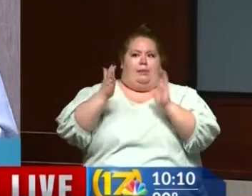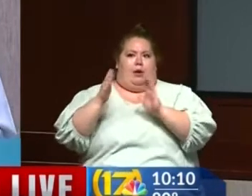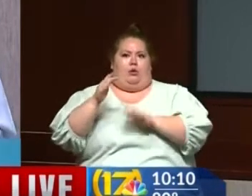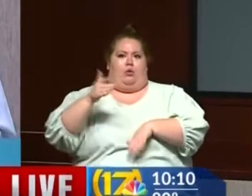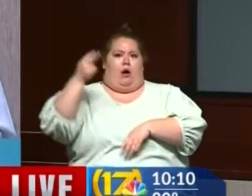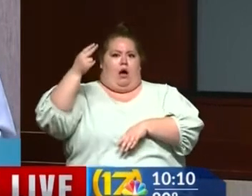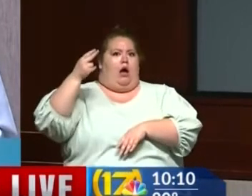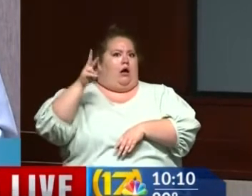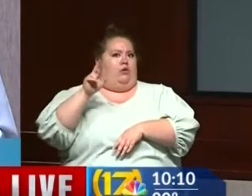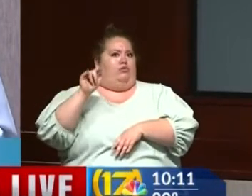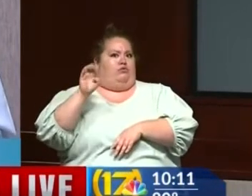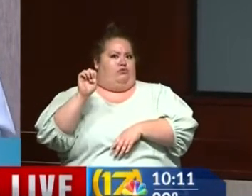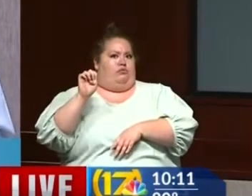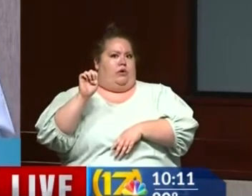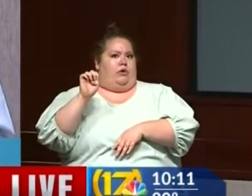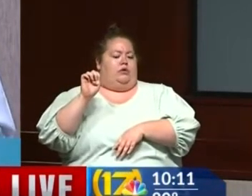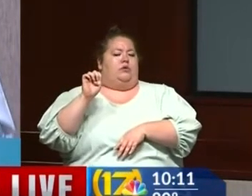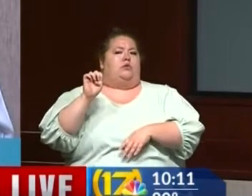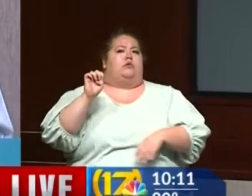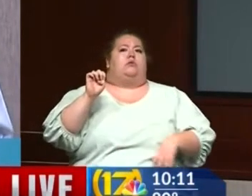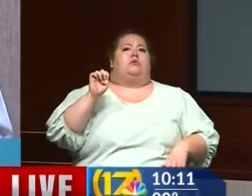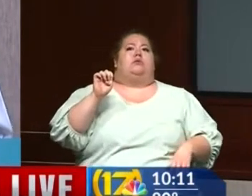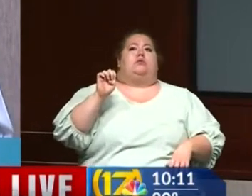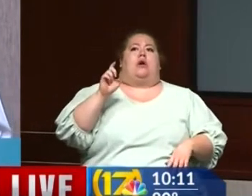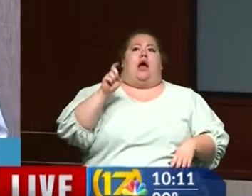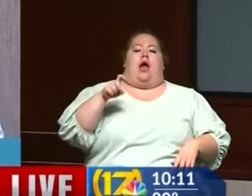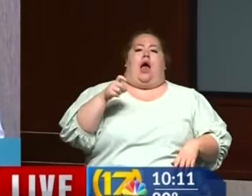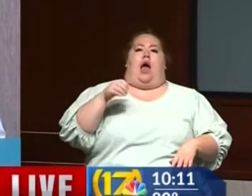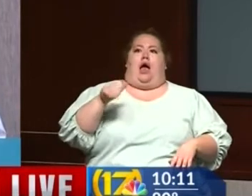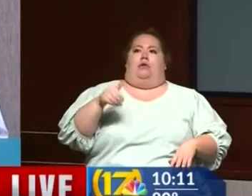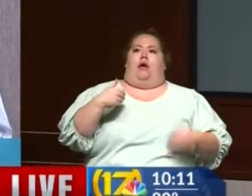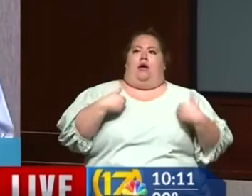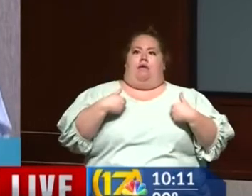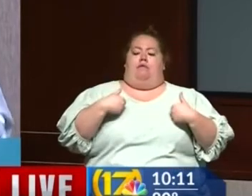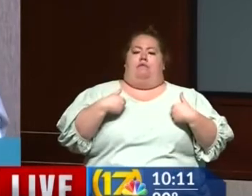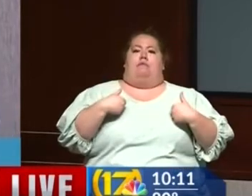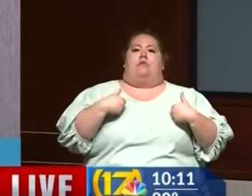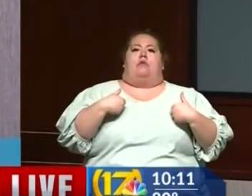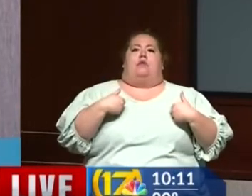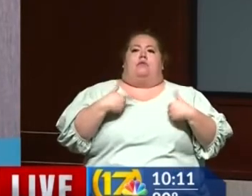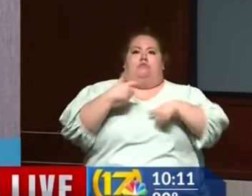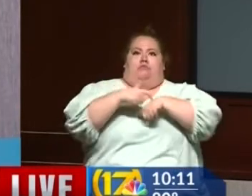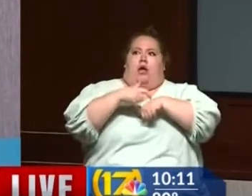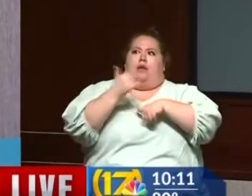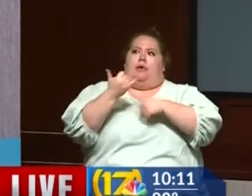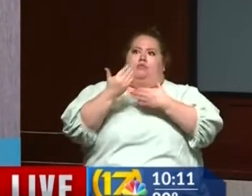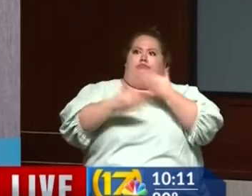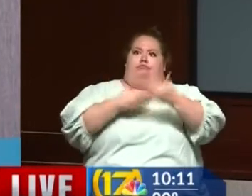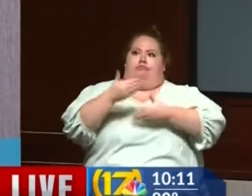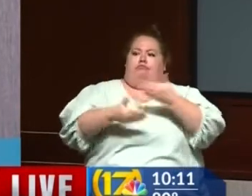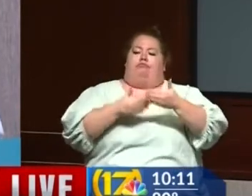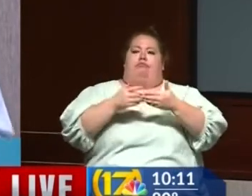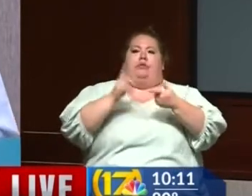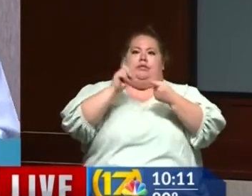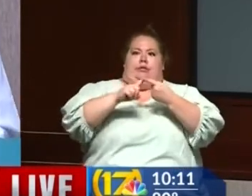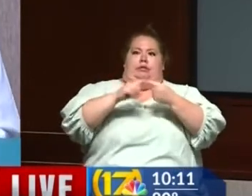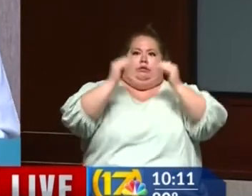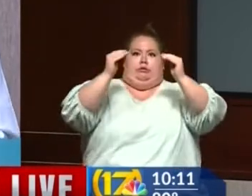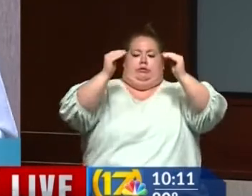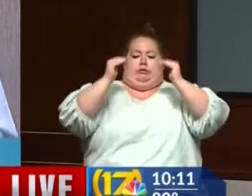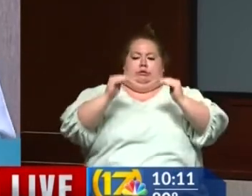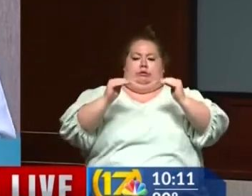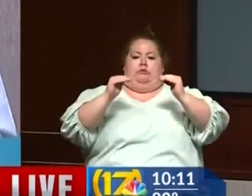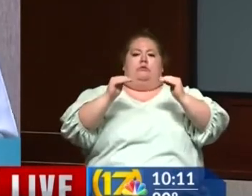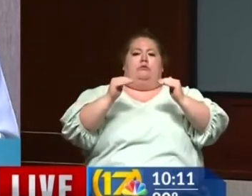order for us to move to progress within tiers. So there'll be more details coming out about